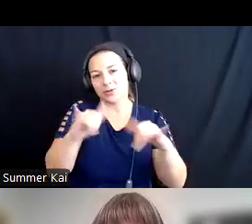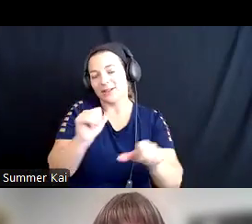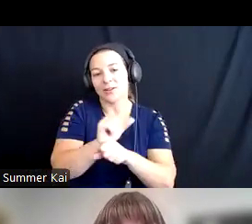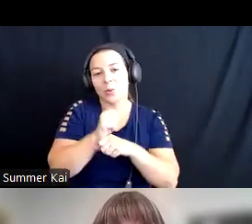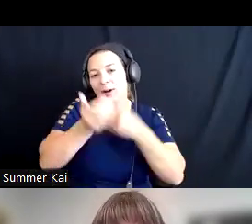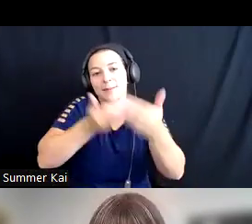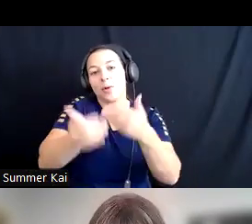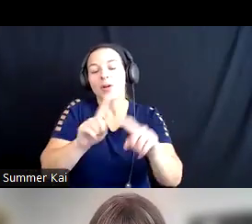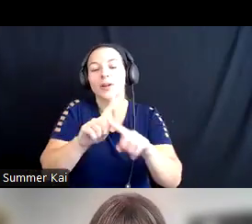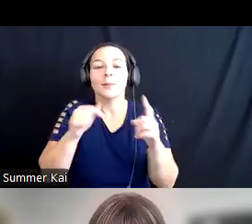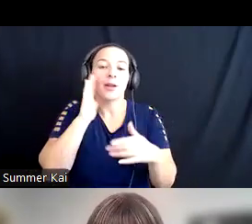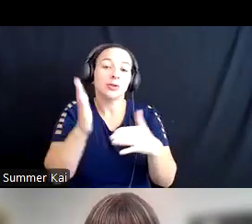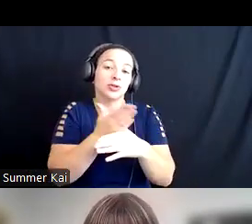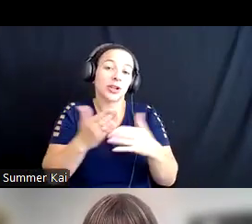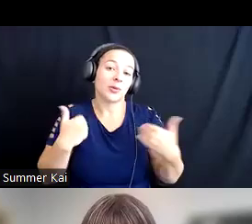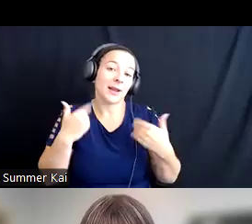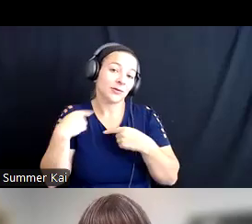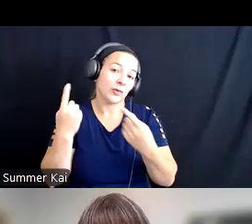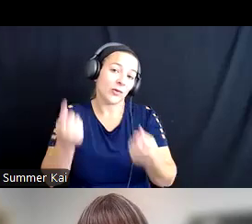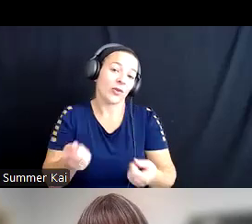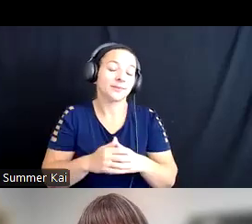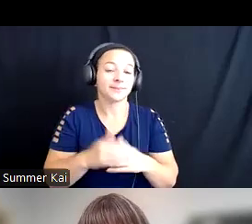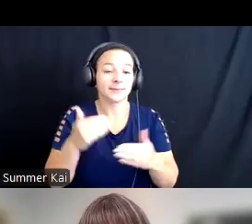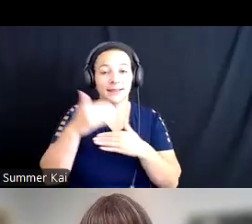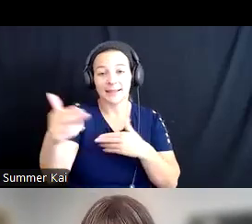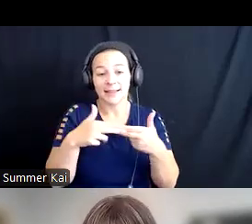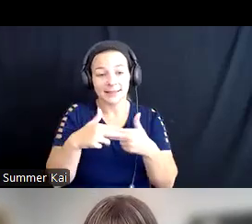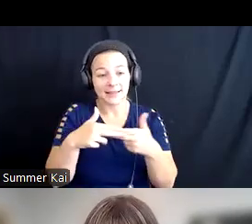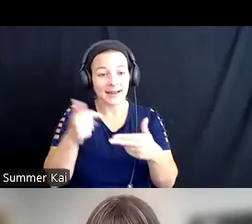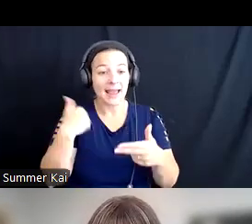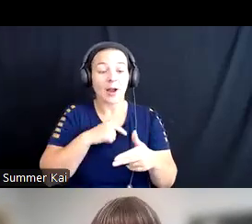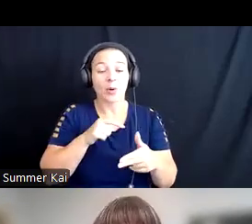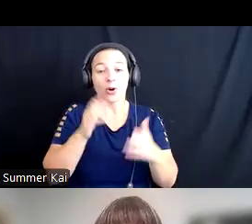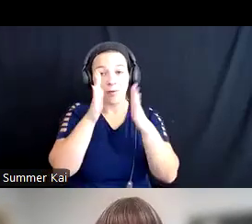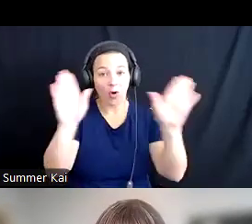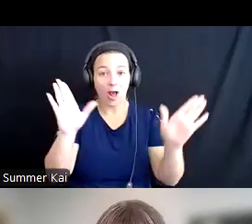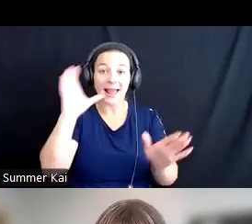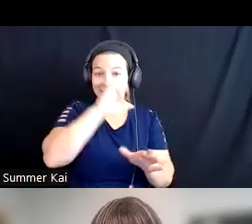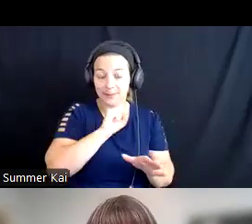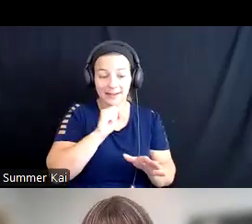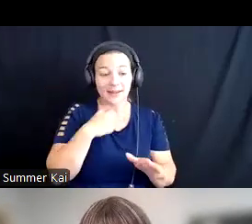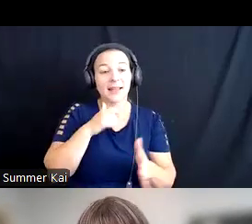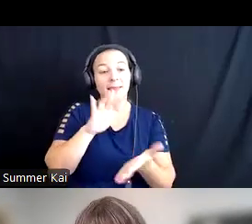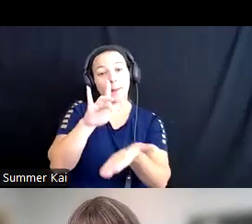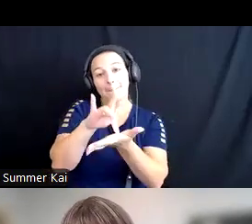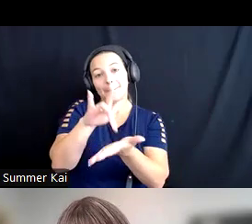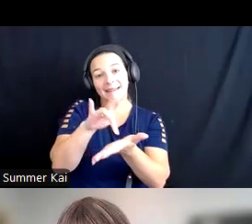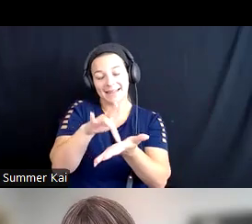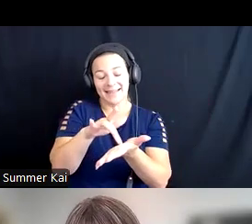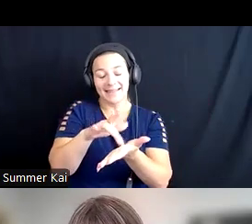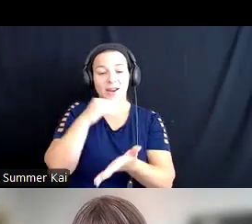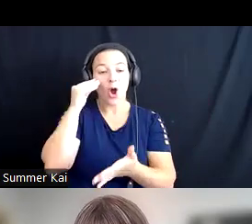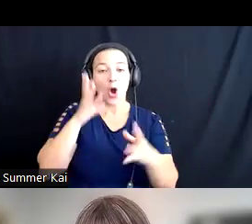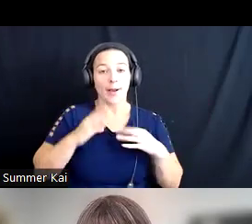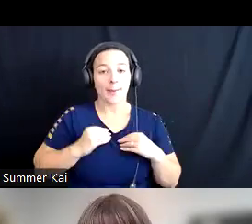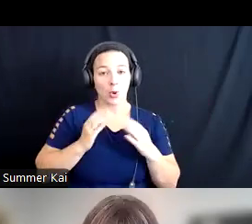have so far. And if you turn to the next slide, our overall estimate is that the median homeowner in the overlooked